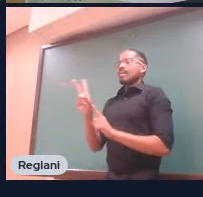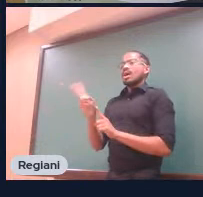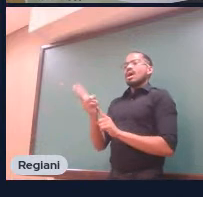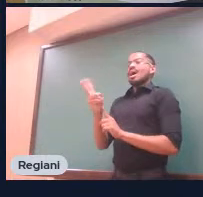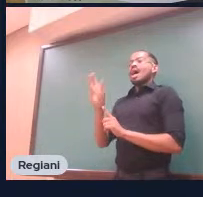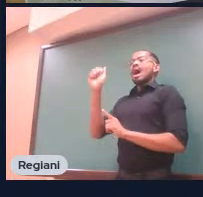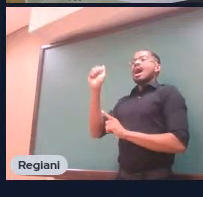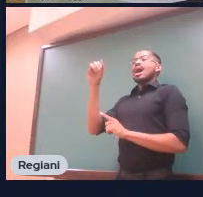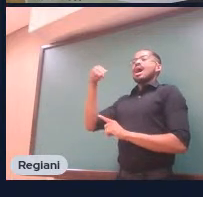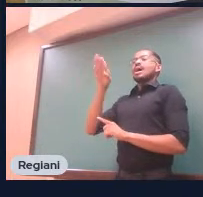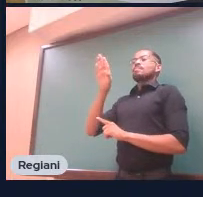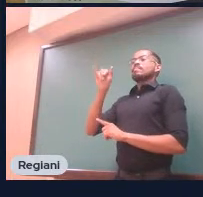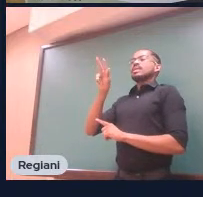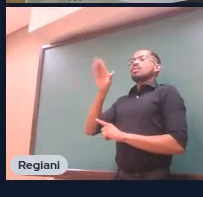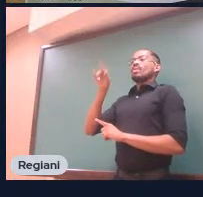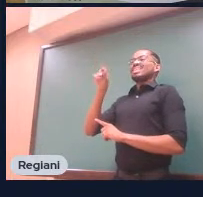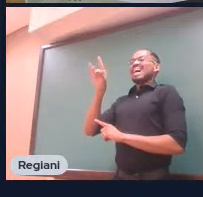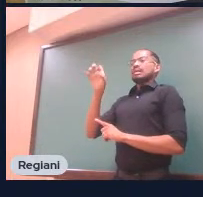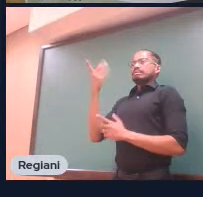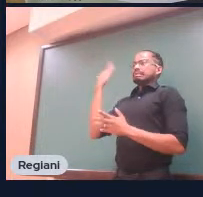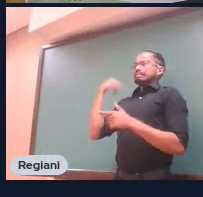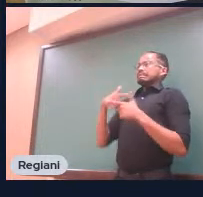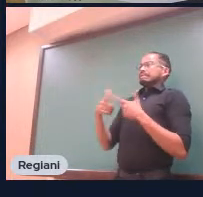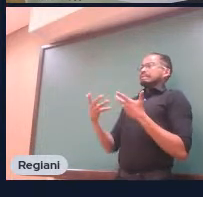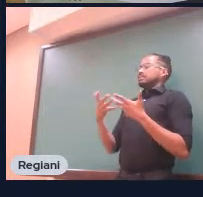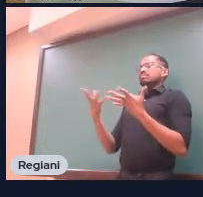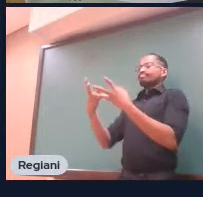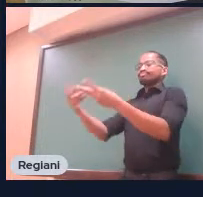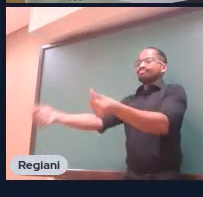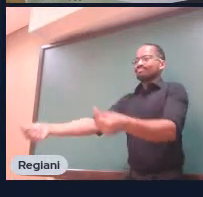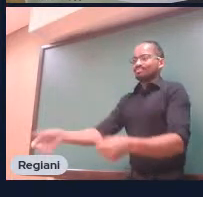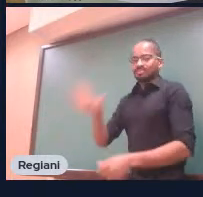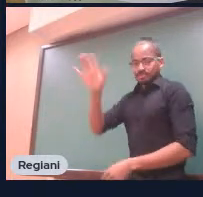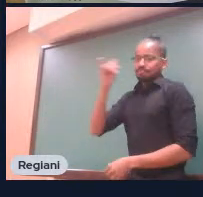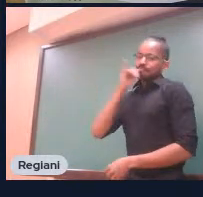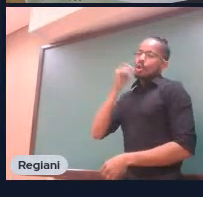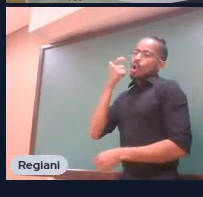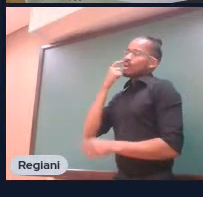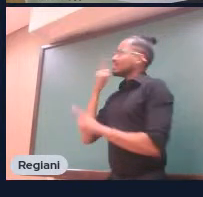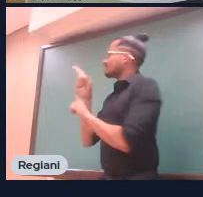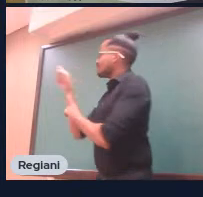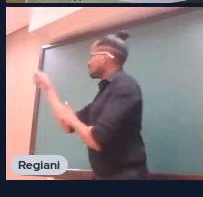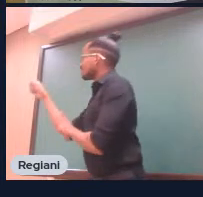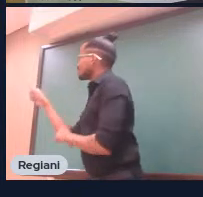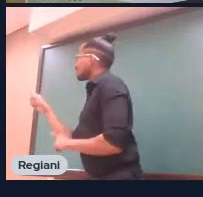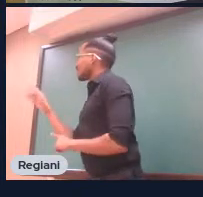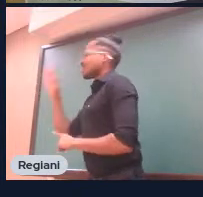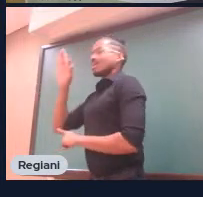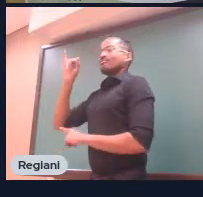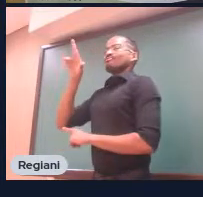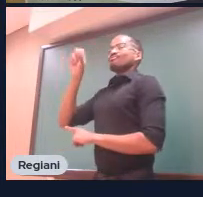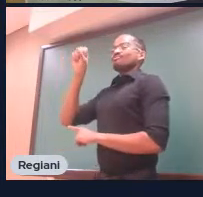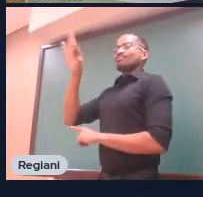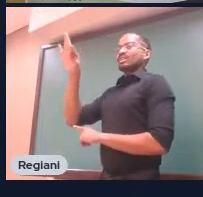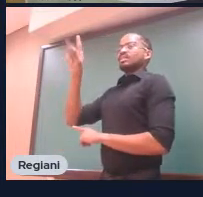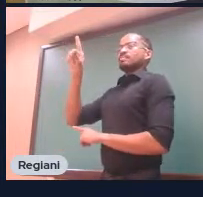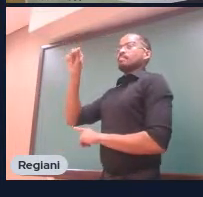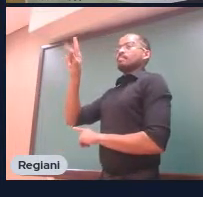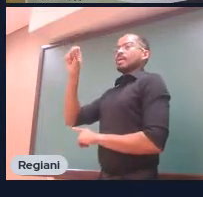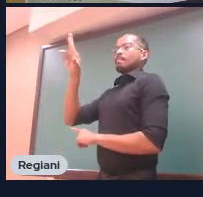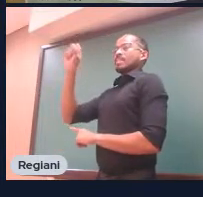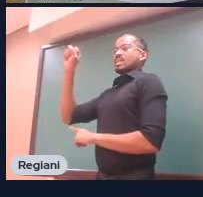a Merriam-Webster dictionary. The concept first papers. Perhaps for those who don't know, in America, the first papers